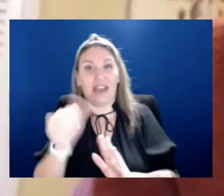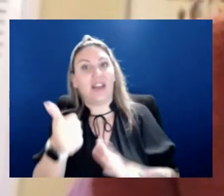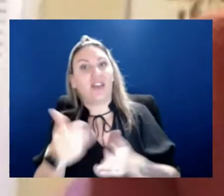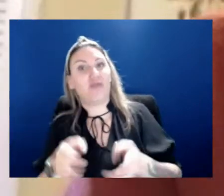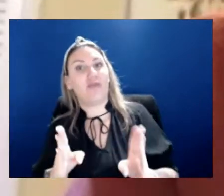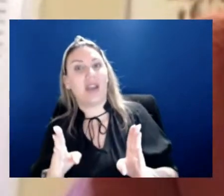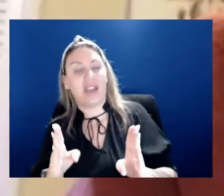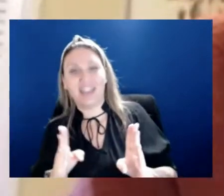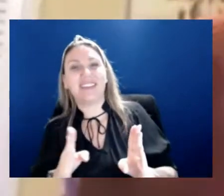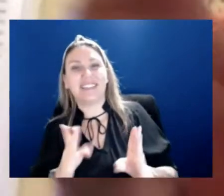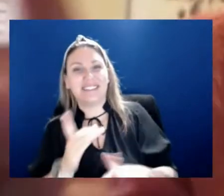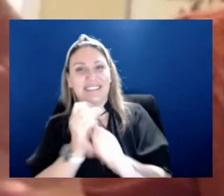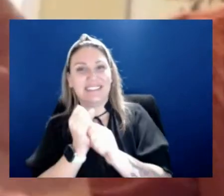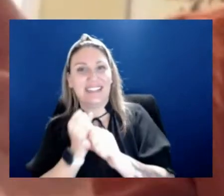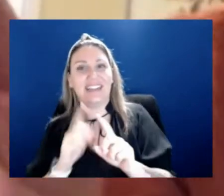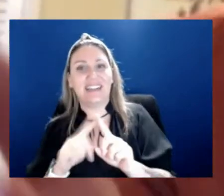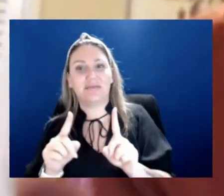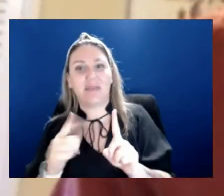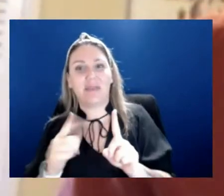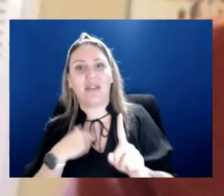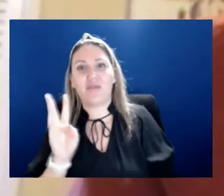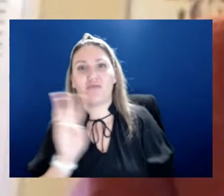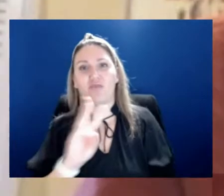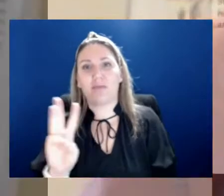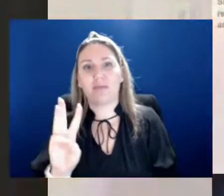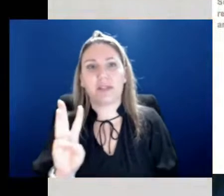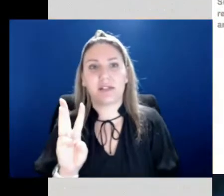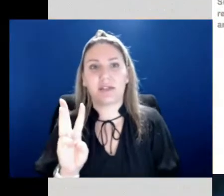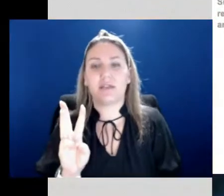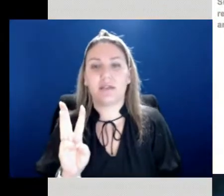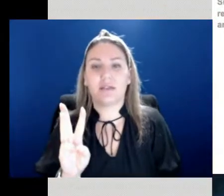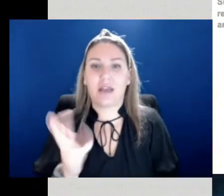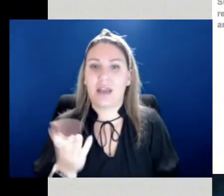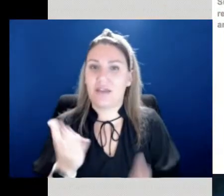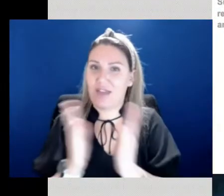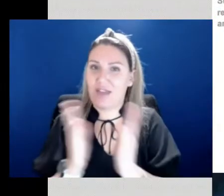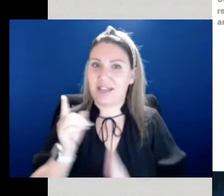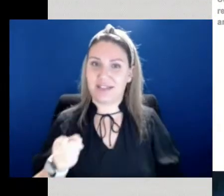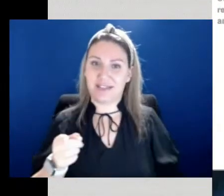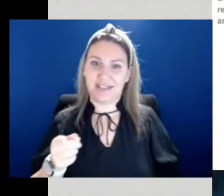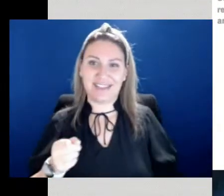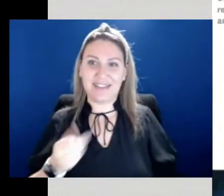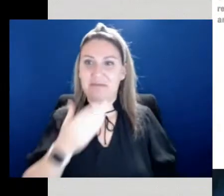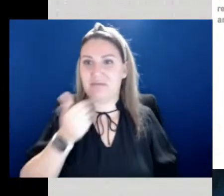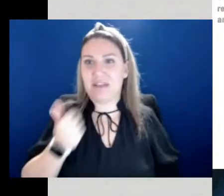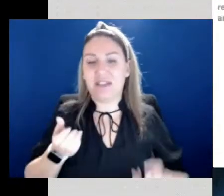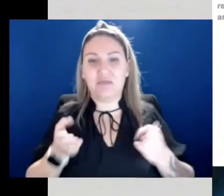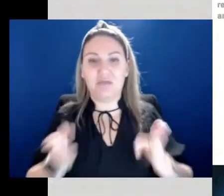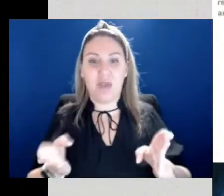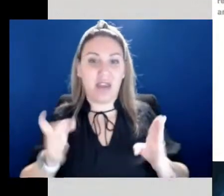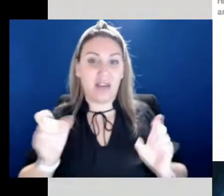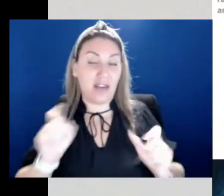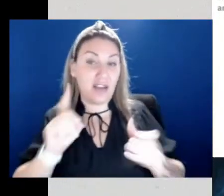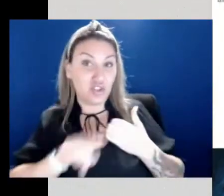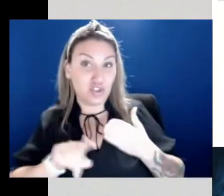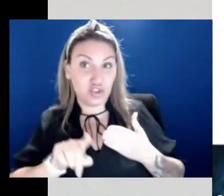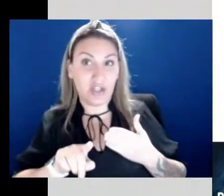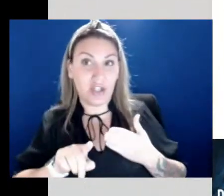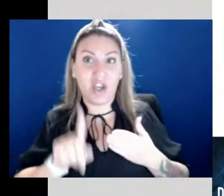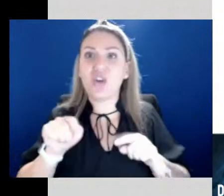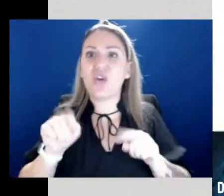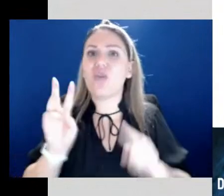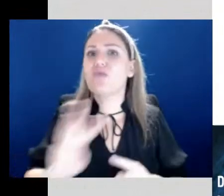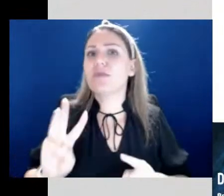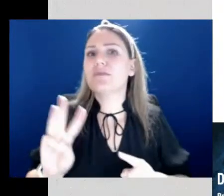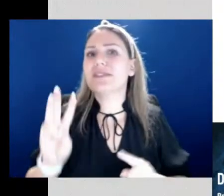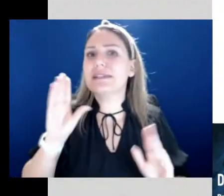there. I've got a website that I've asked them to put up right here. Best way for you to go check it is go to a website similar to